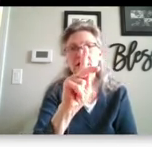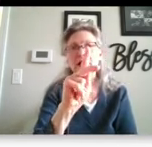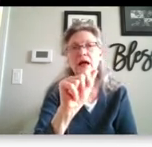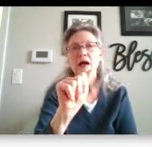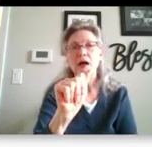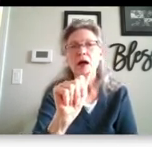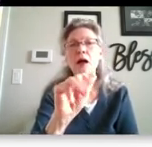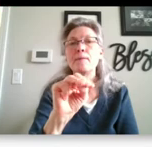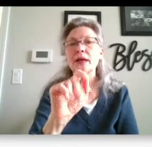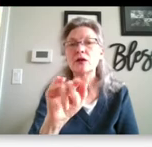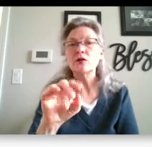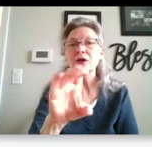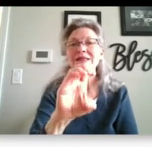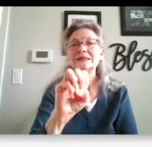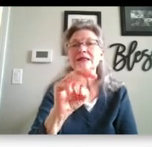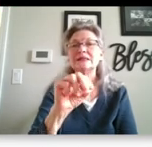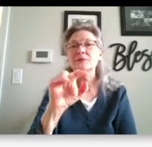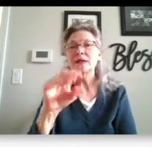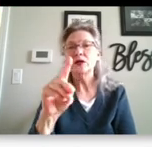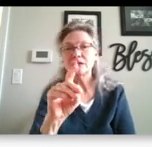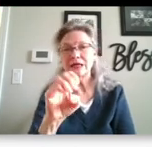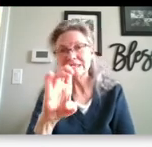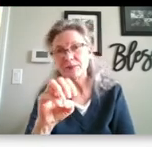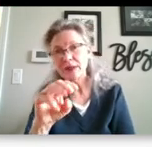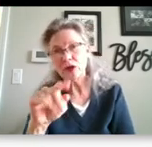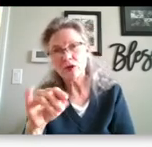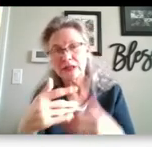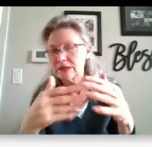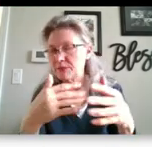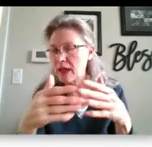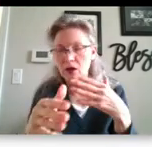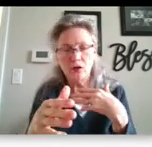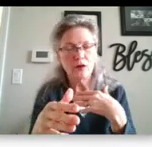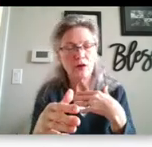a millimeter, it doesn't matter what it is. They're all based on that